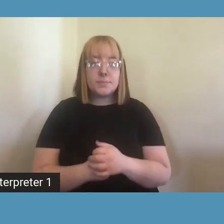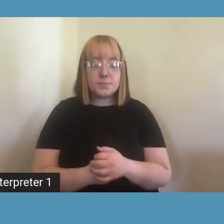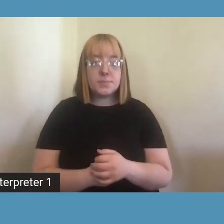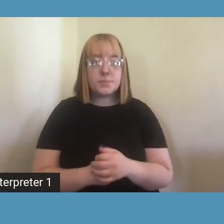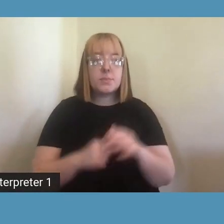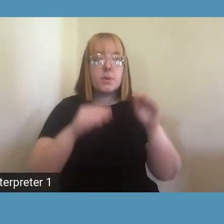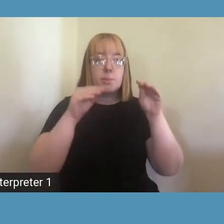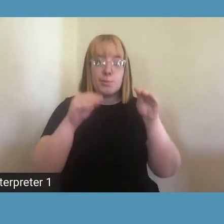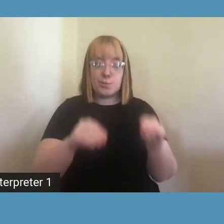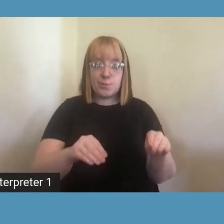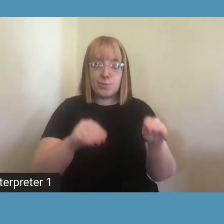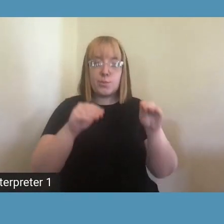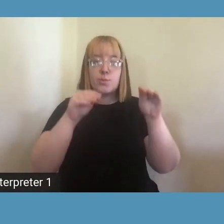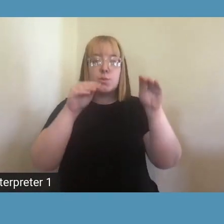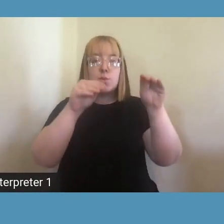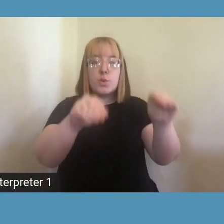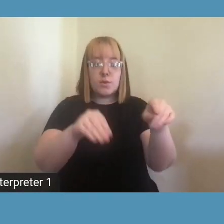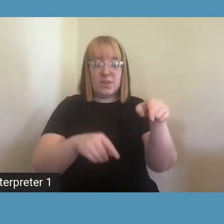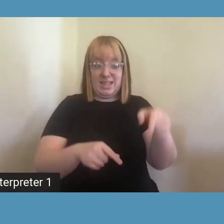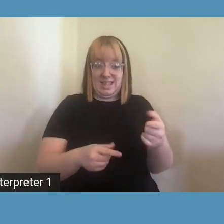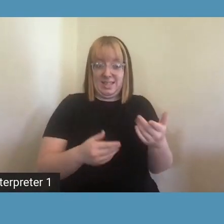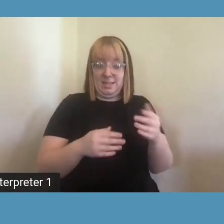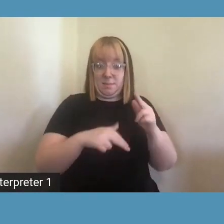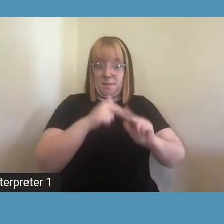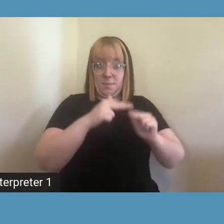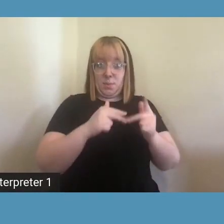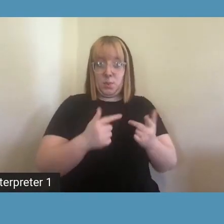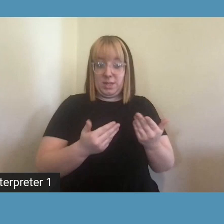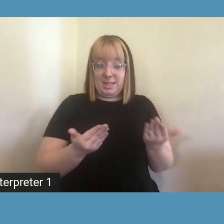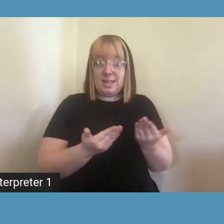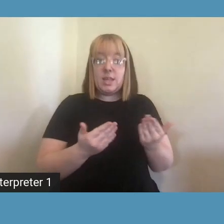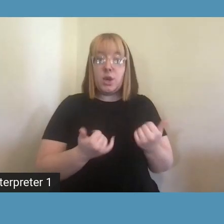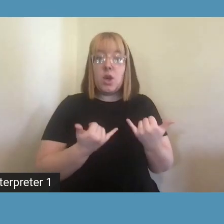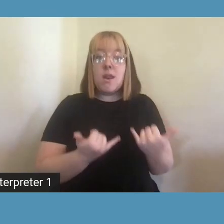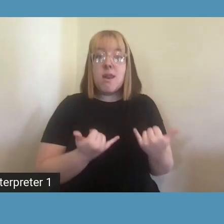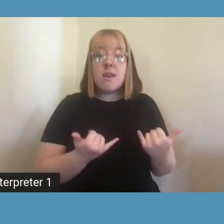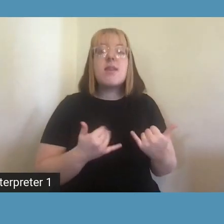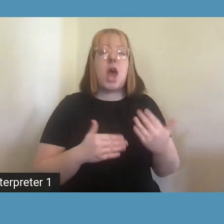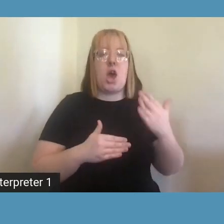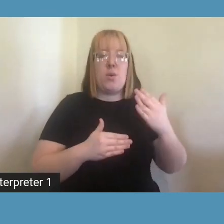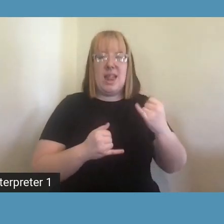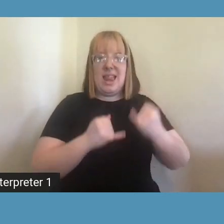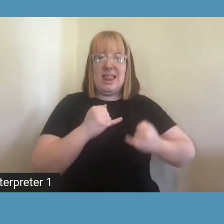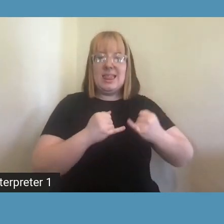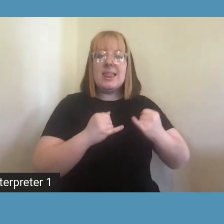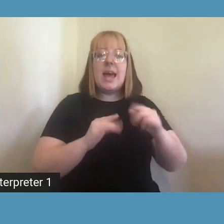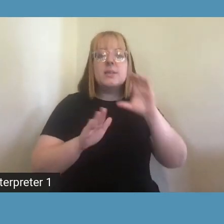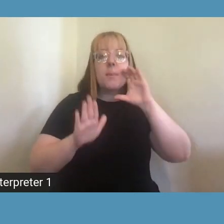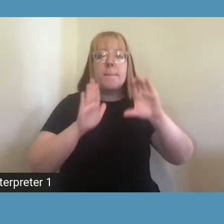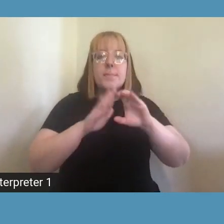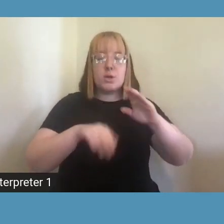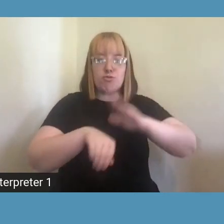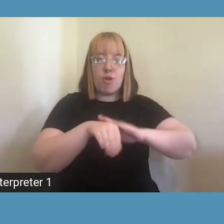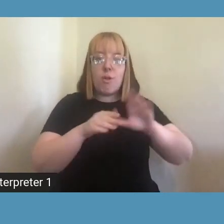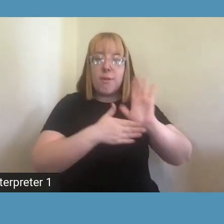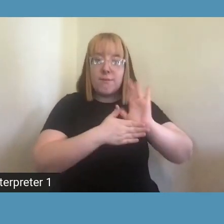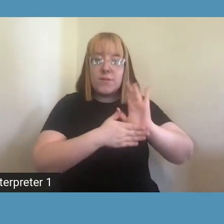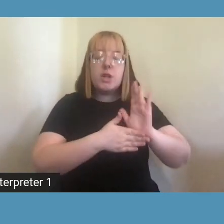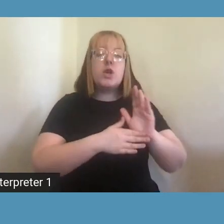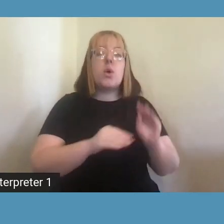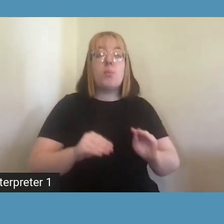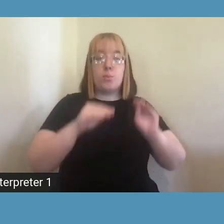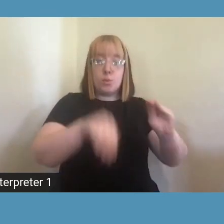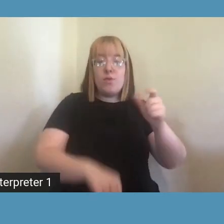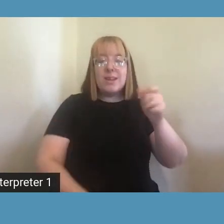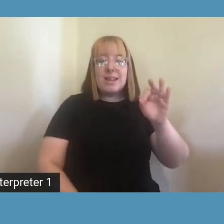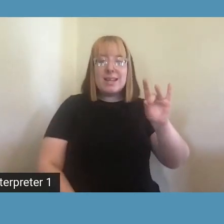moved into this building that we're in now, that last scene on the video, in the 1980s.